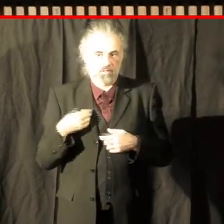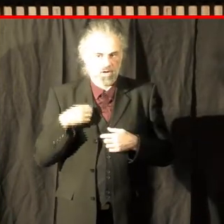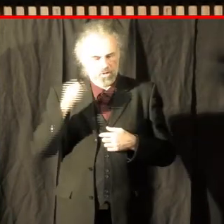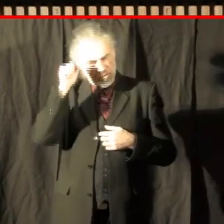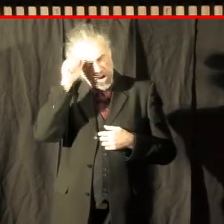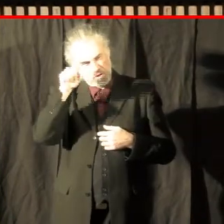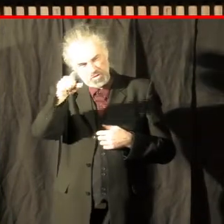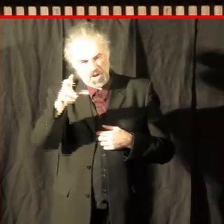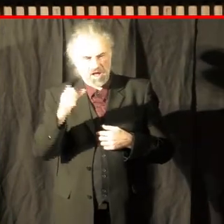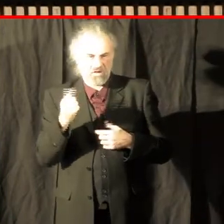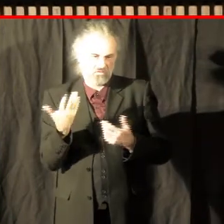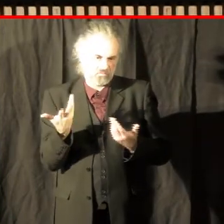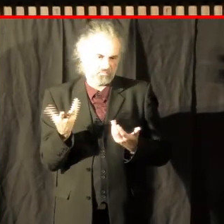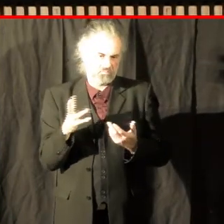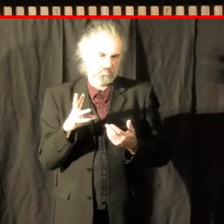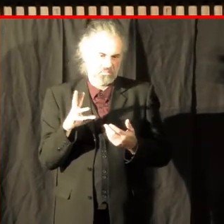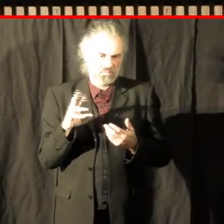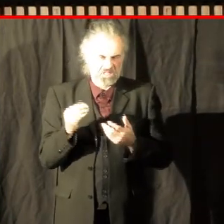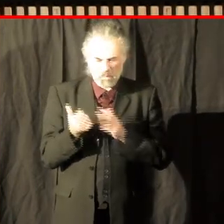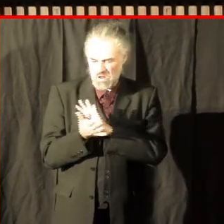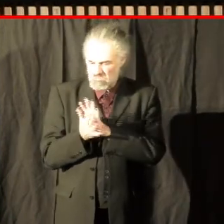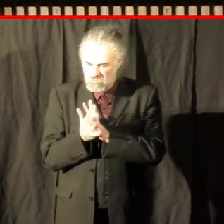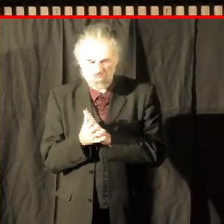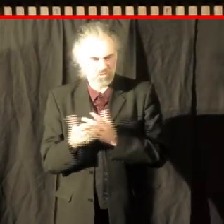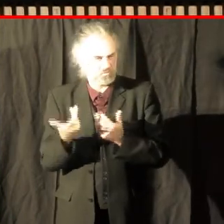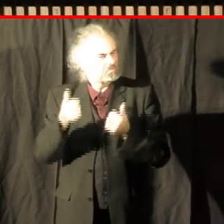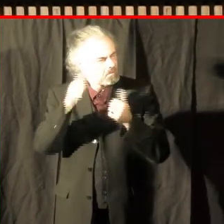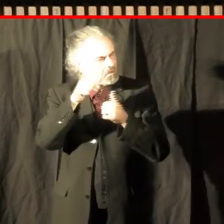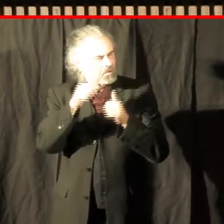of input, and a scientist yourself. Yes,